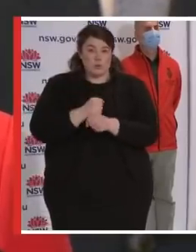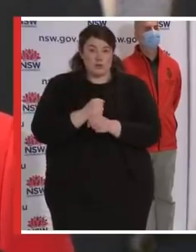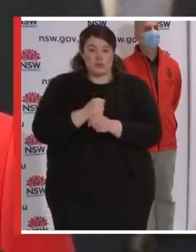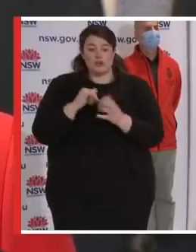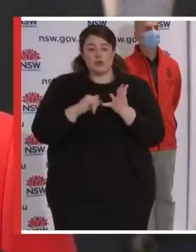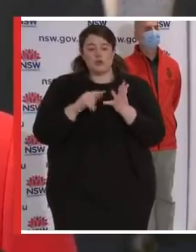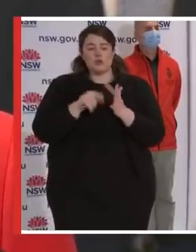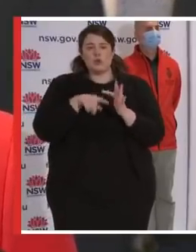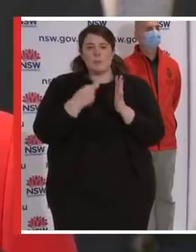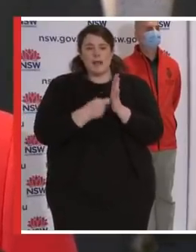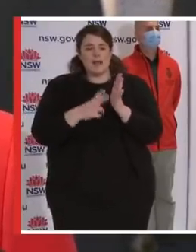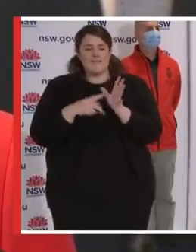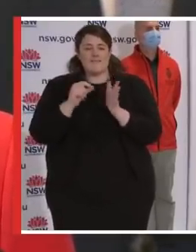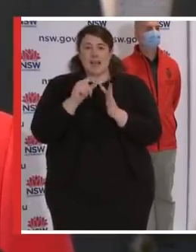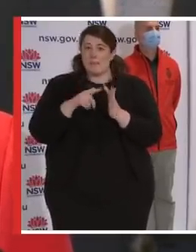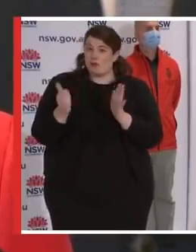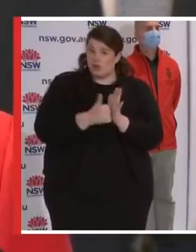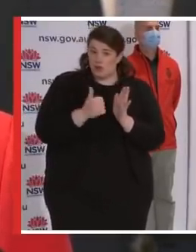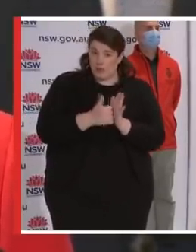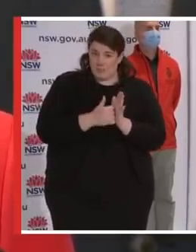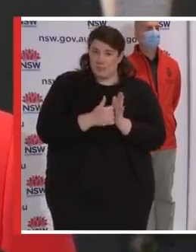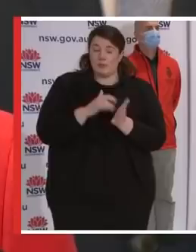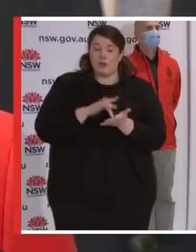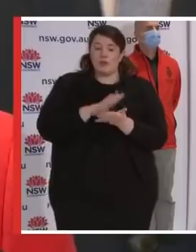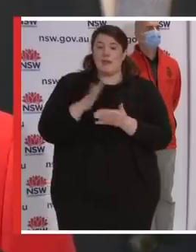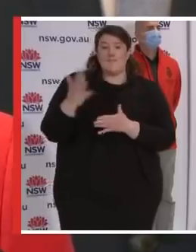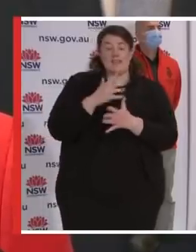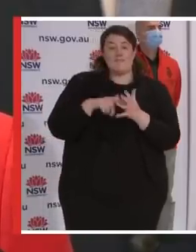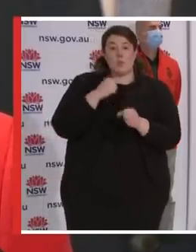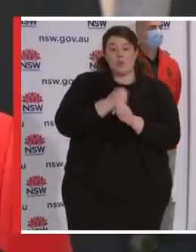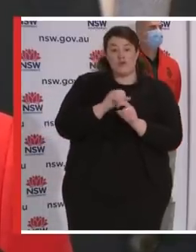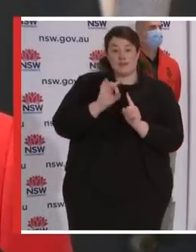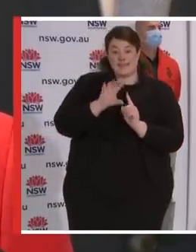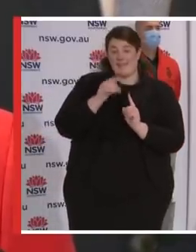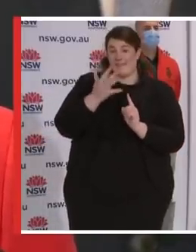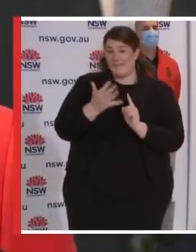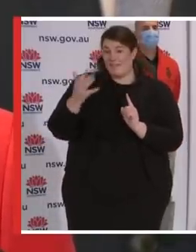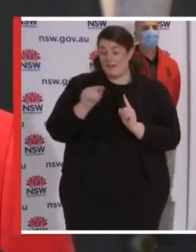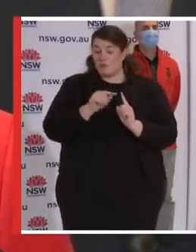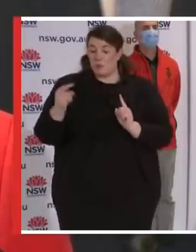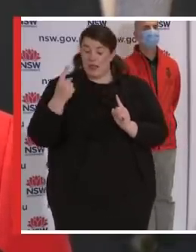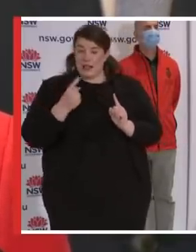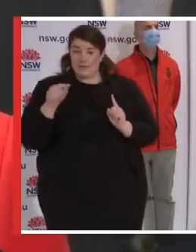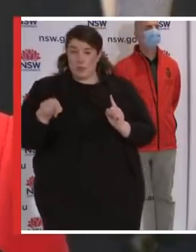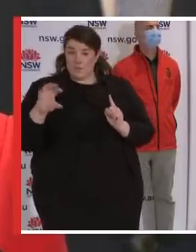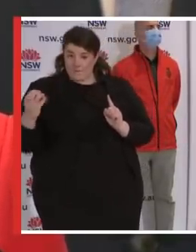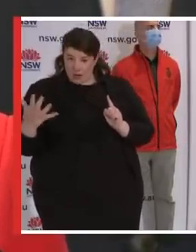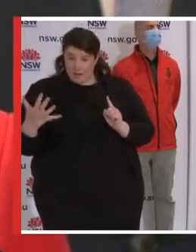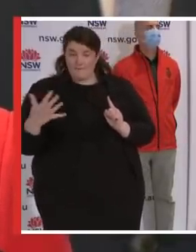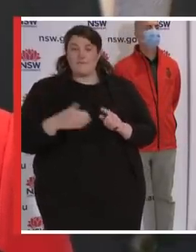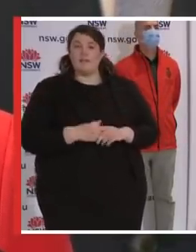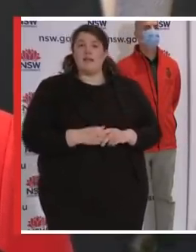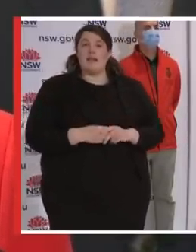in Tamworth on Thursday the 5th of August from 10:55 to 11:05. And the Ampole